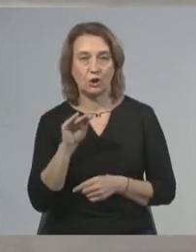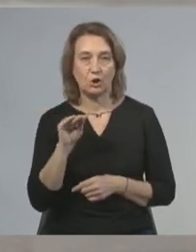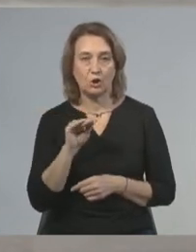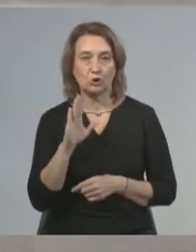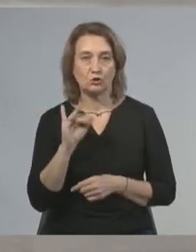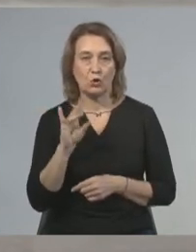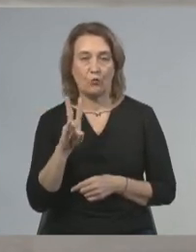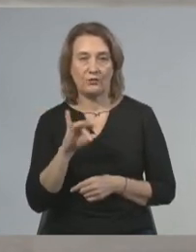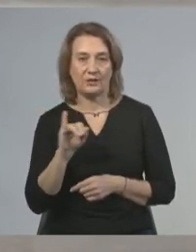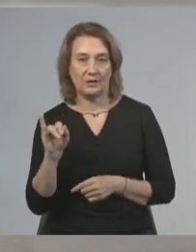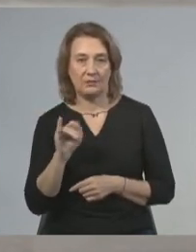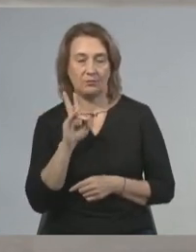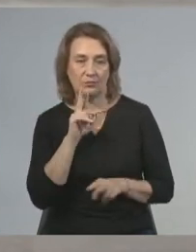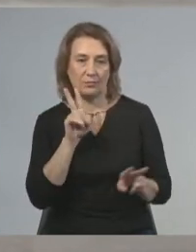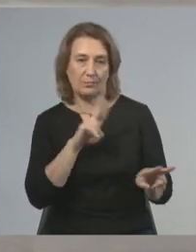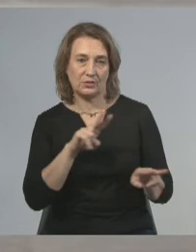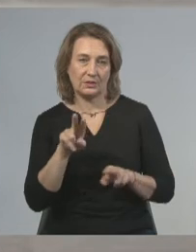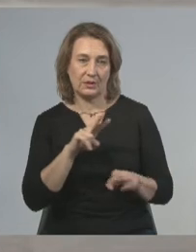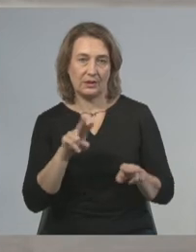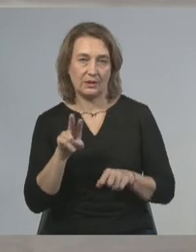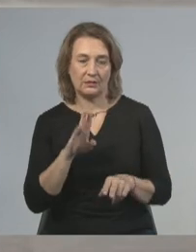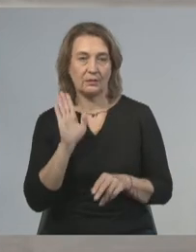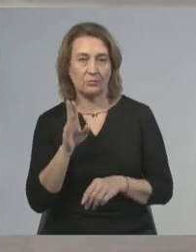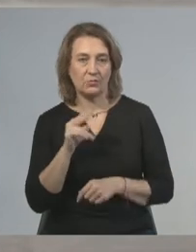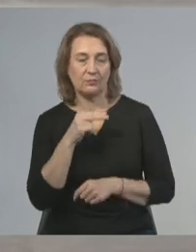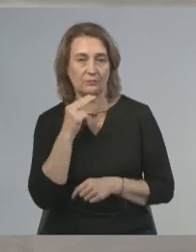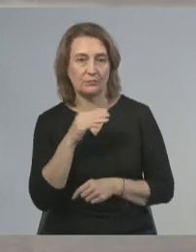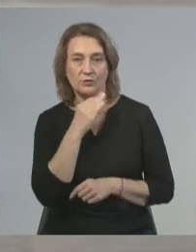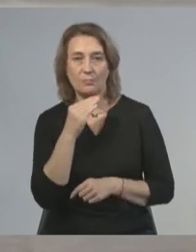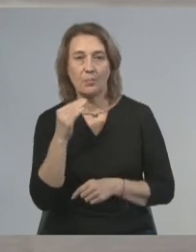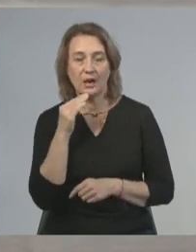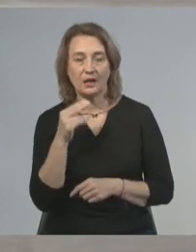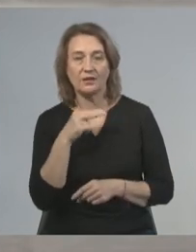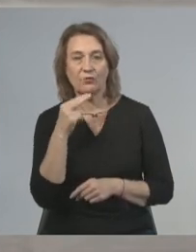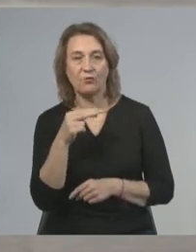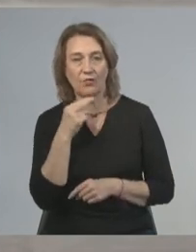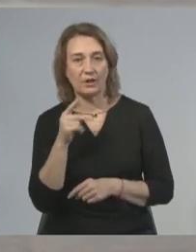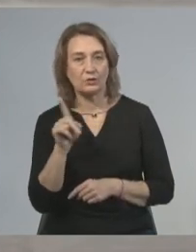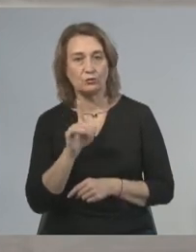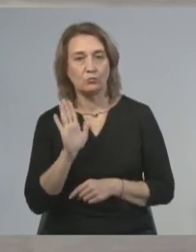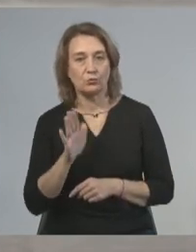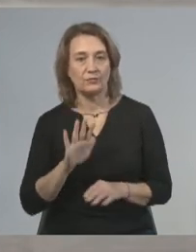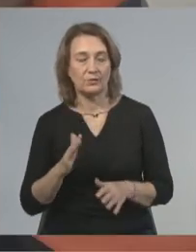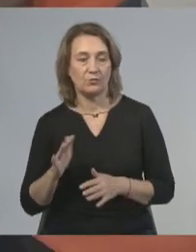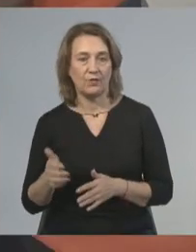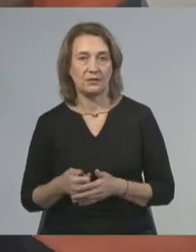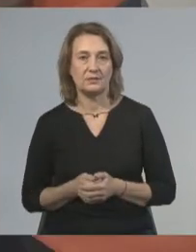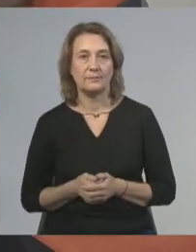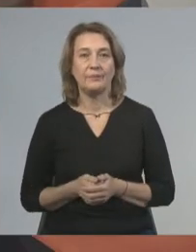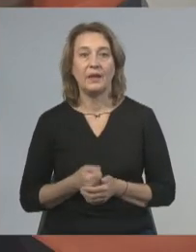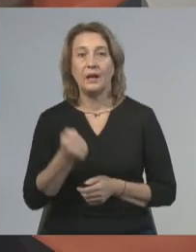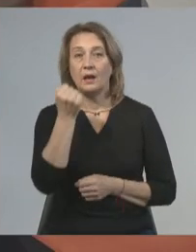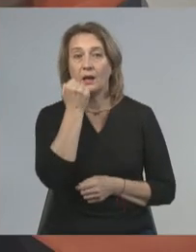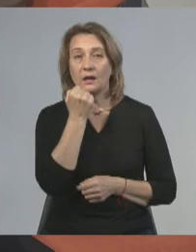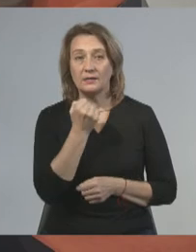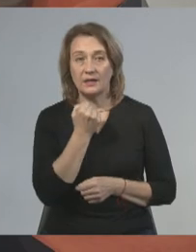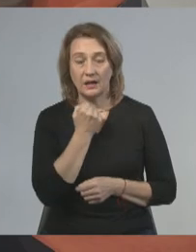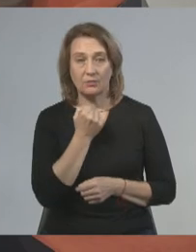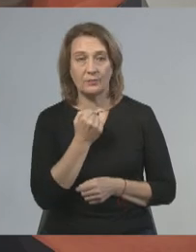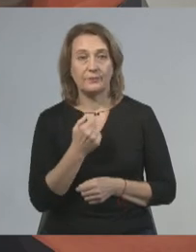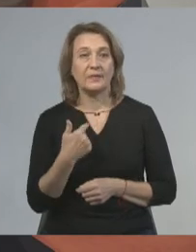we will follow the development of the developments and we will focus our attention on what is happening